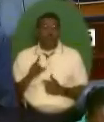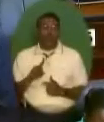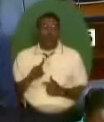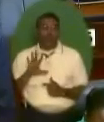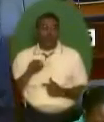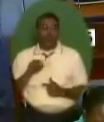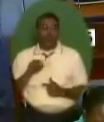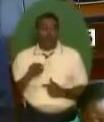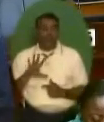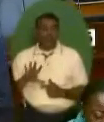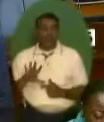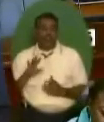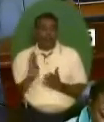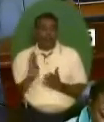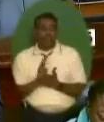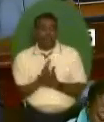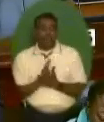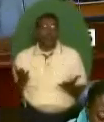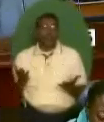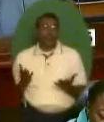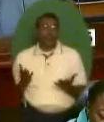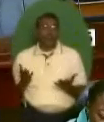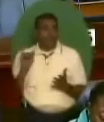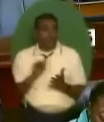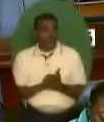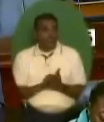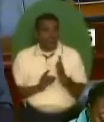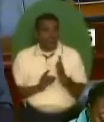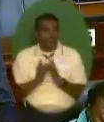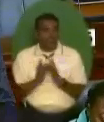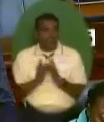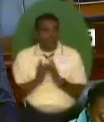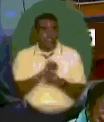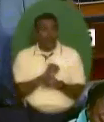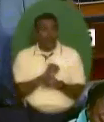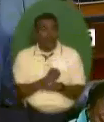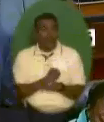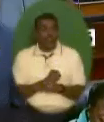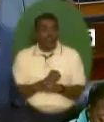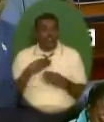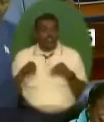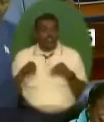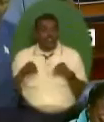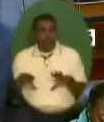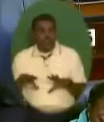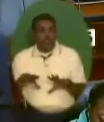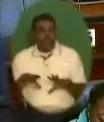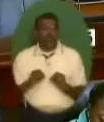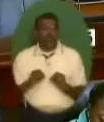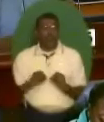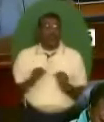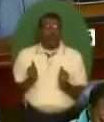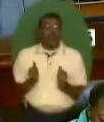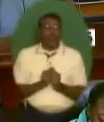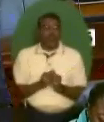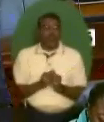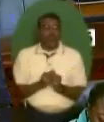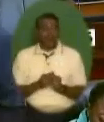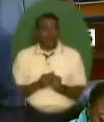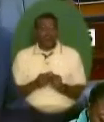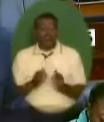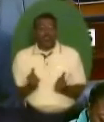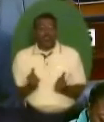$1.5 billion. This is the development work spending which should have been done with dispatch to